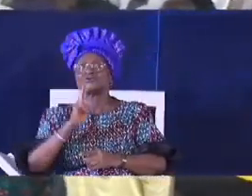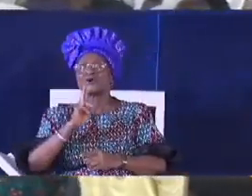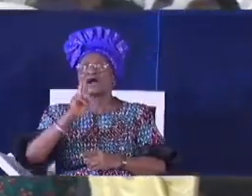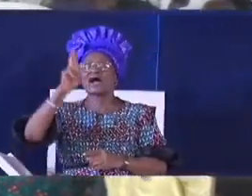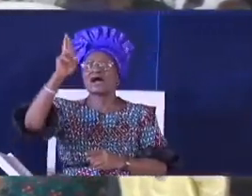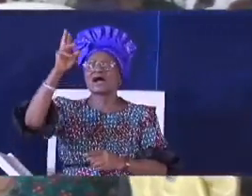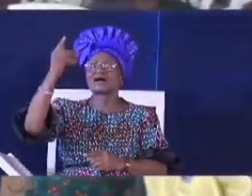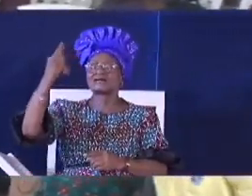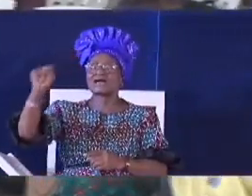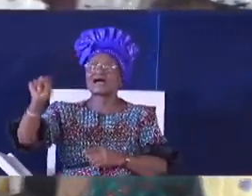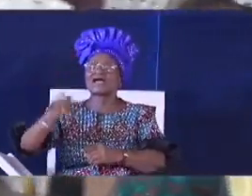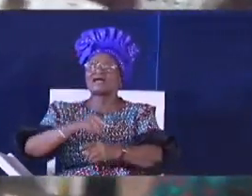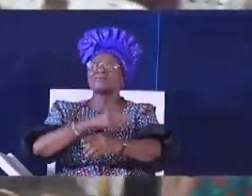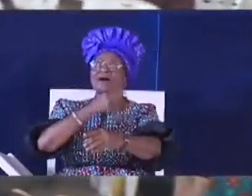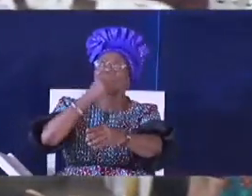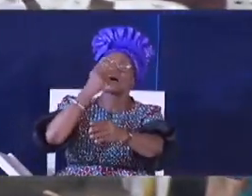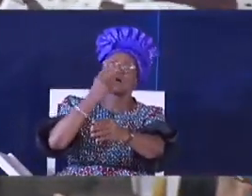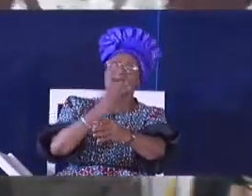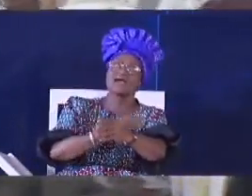You are the